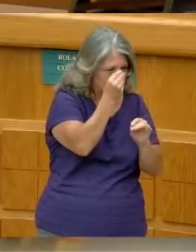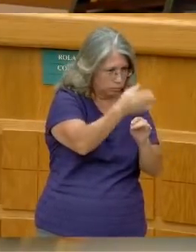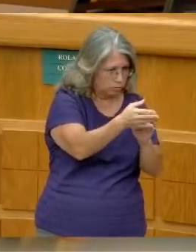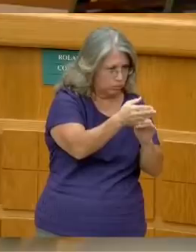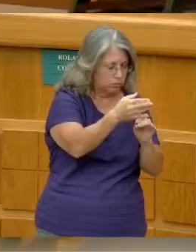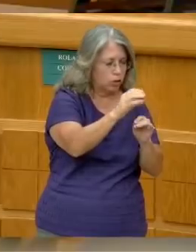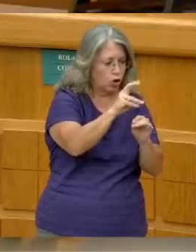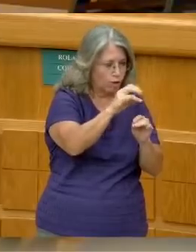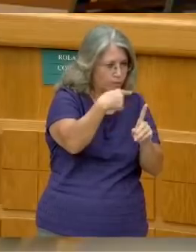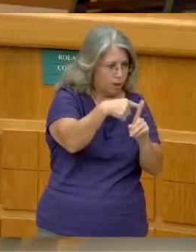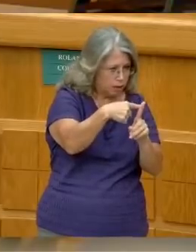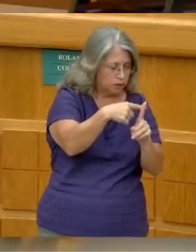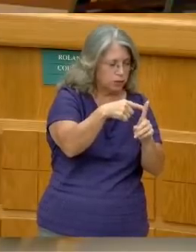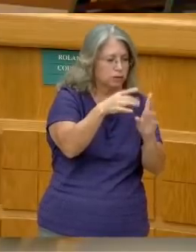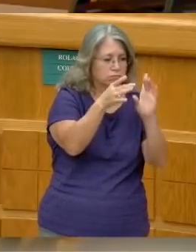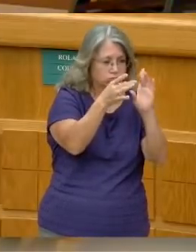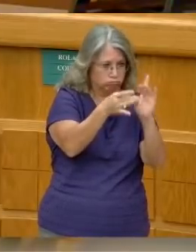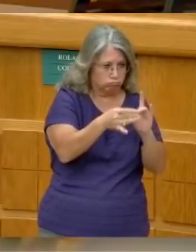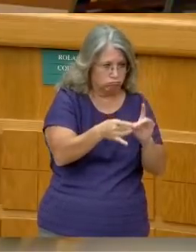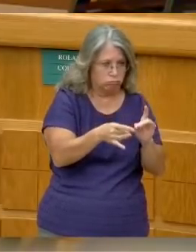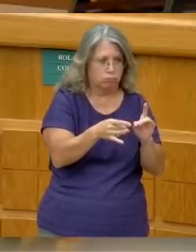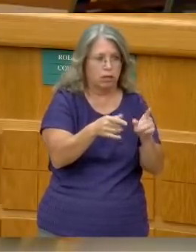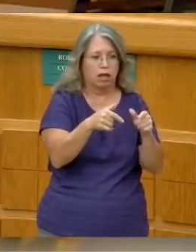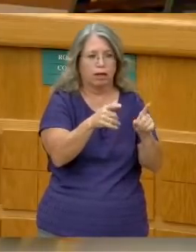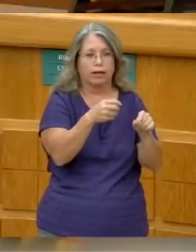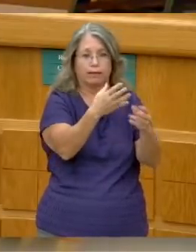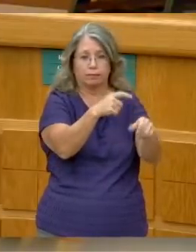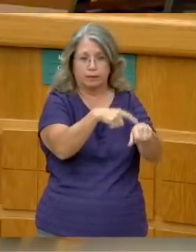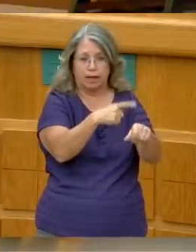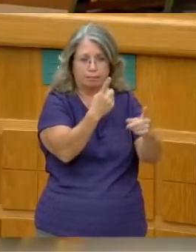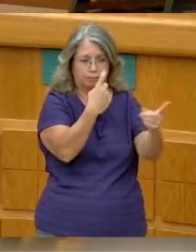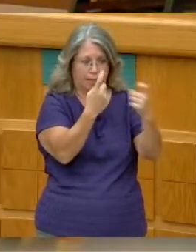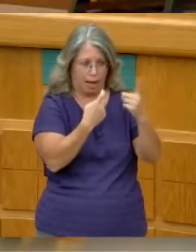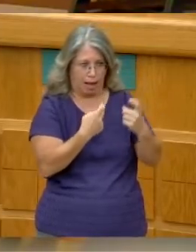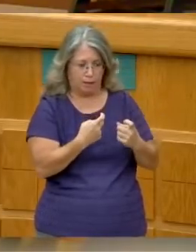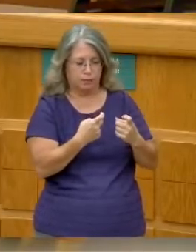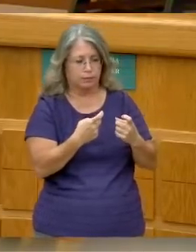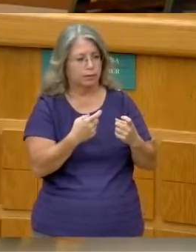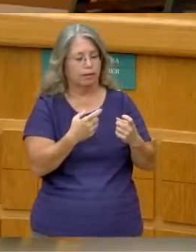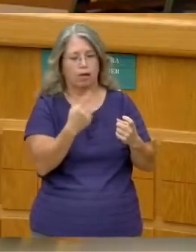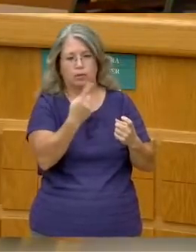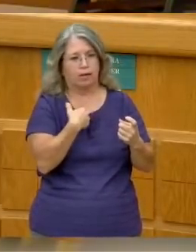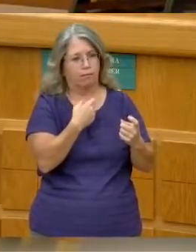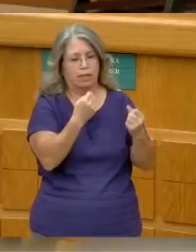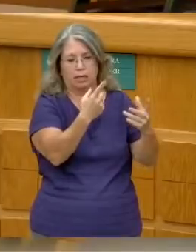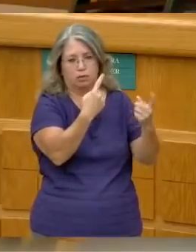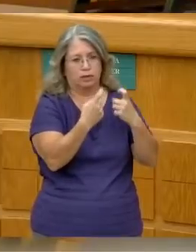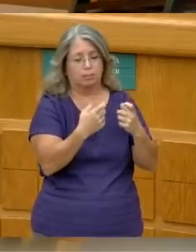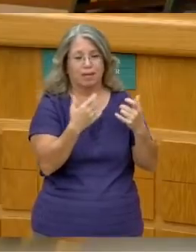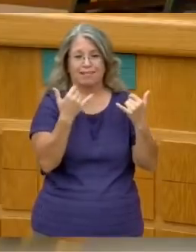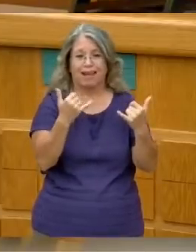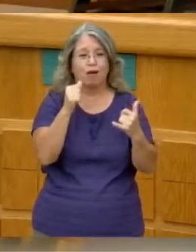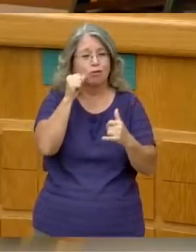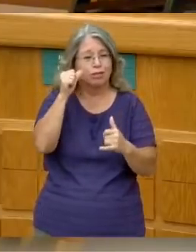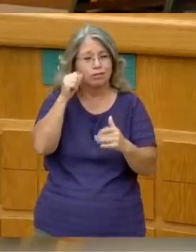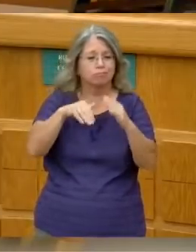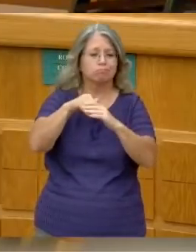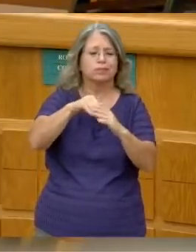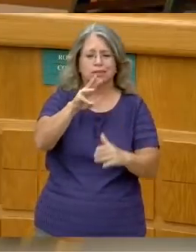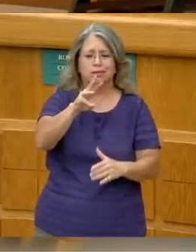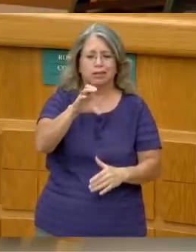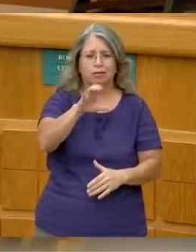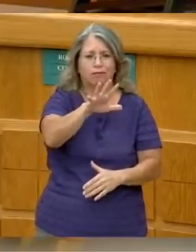questions, which they have many questions. Now, because we have hit 605 yesterday